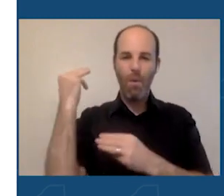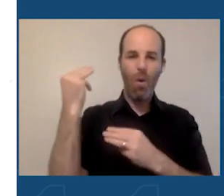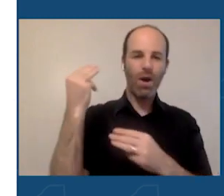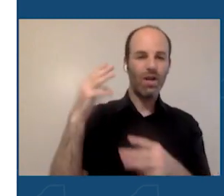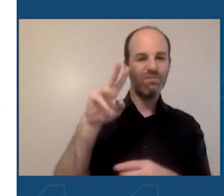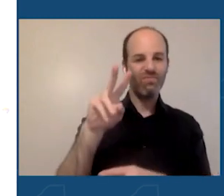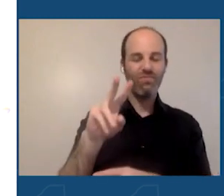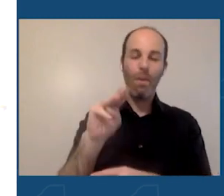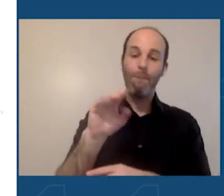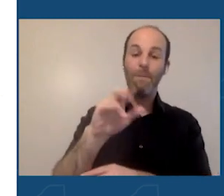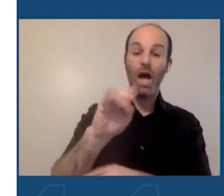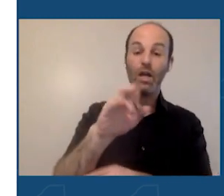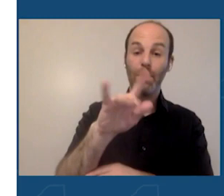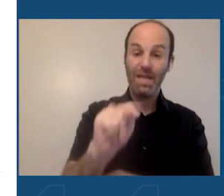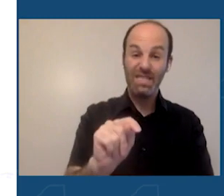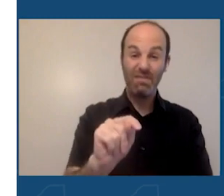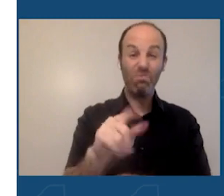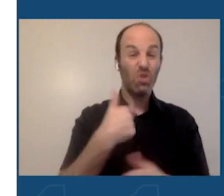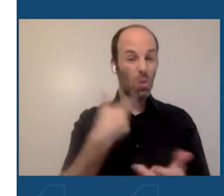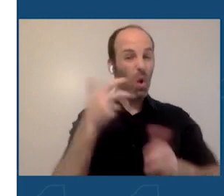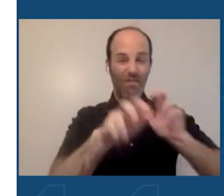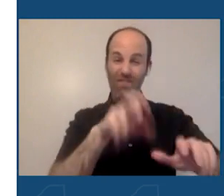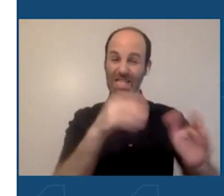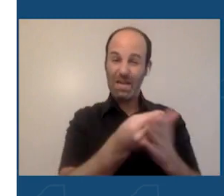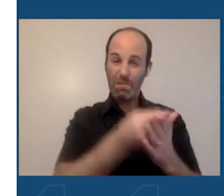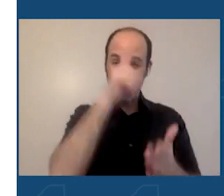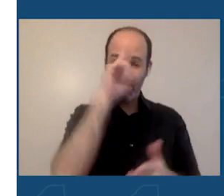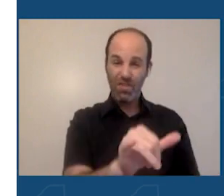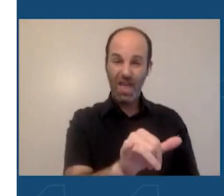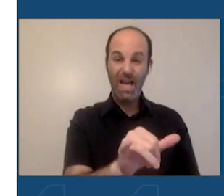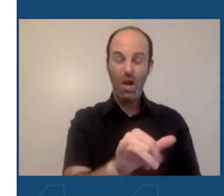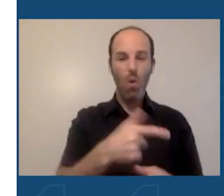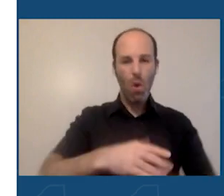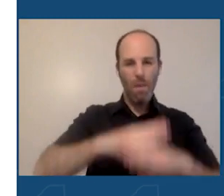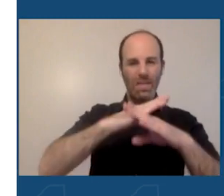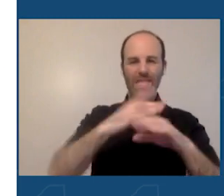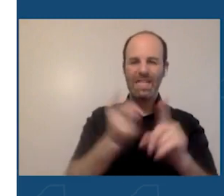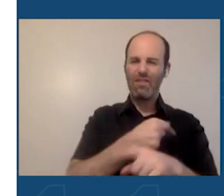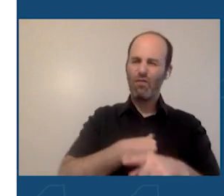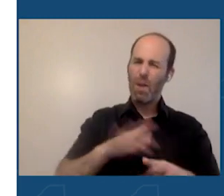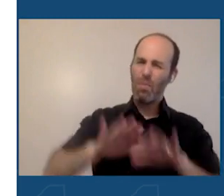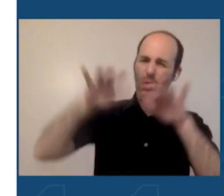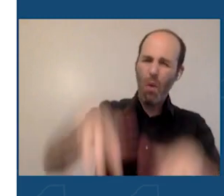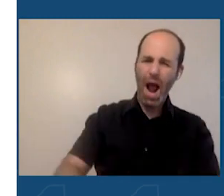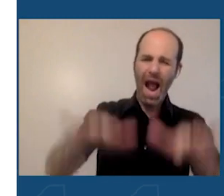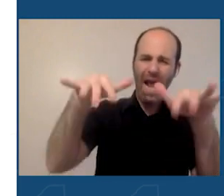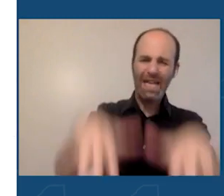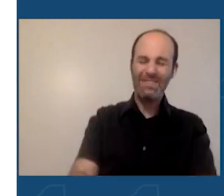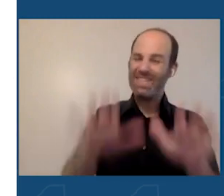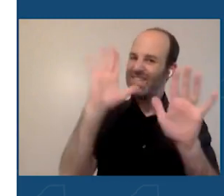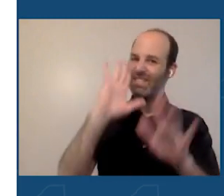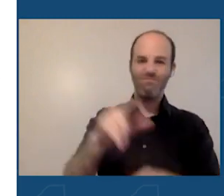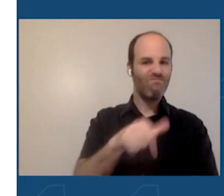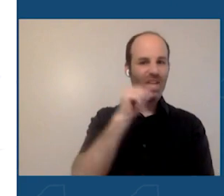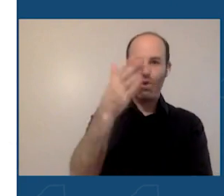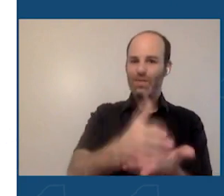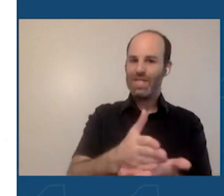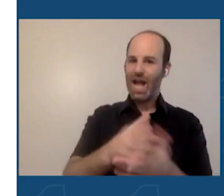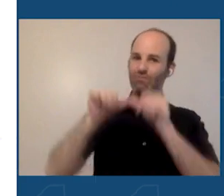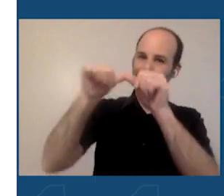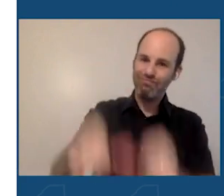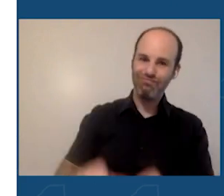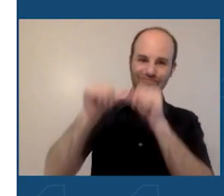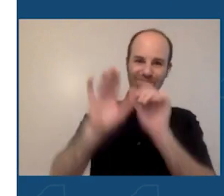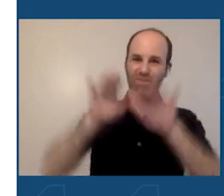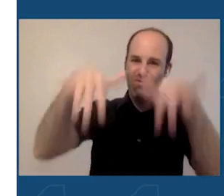$975,000 investment. So we're going to protect from the extreme waves because the waves keep coming and coming. I know that when I'm out in my little boats. We're also, last